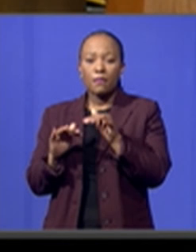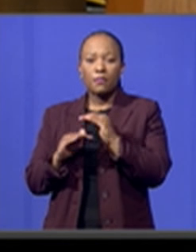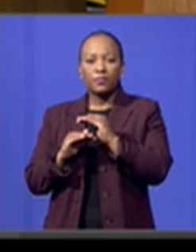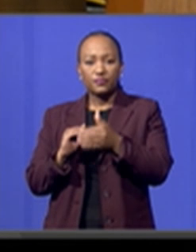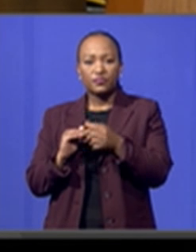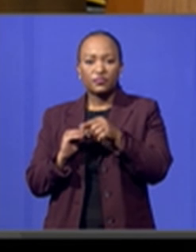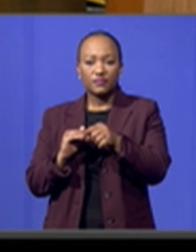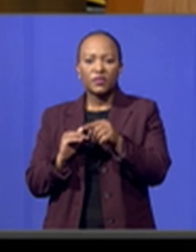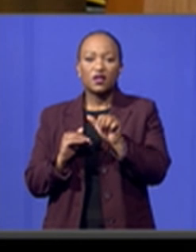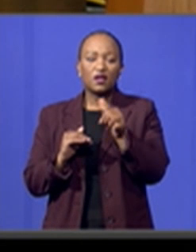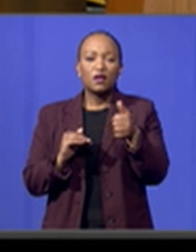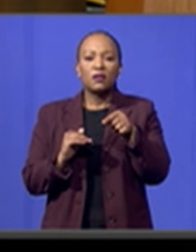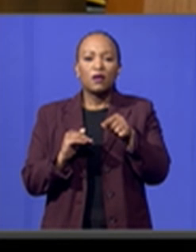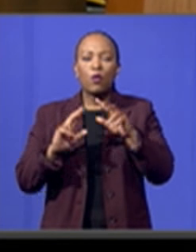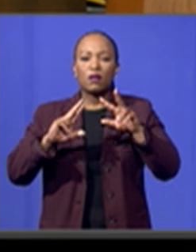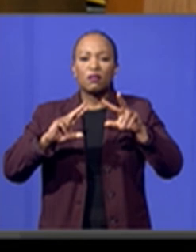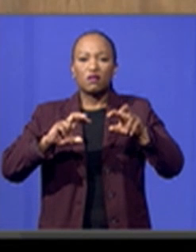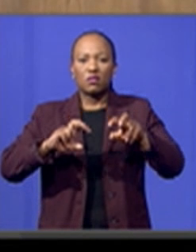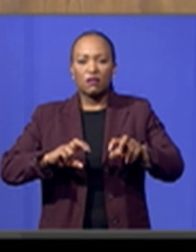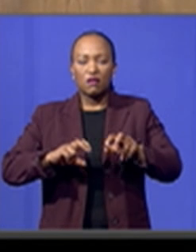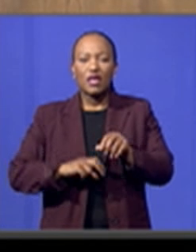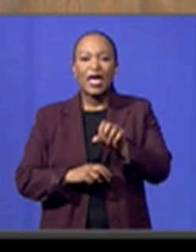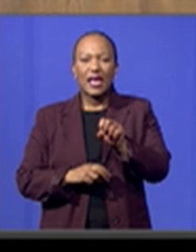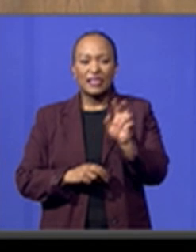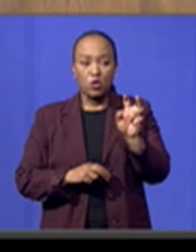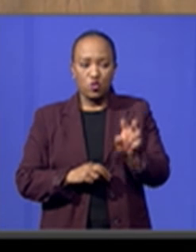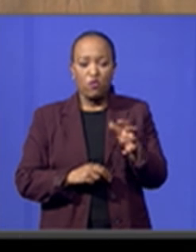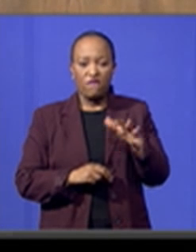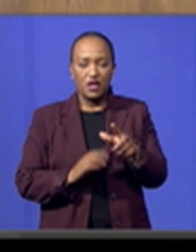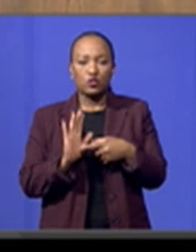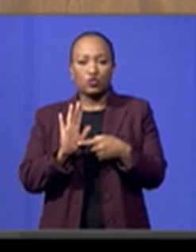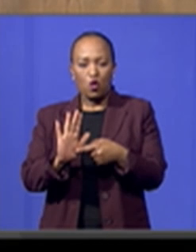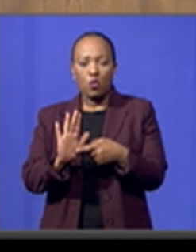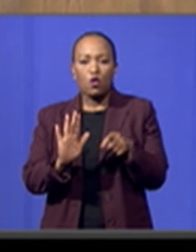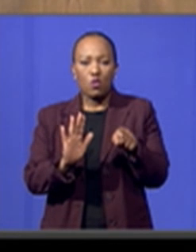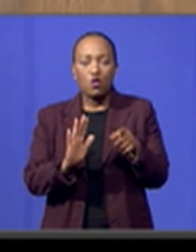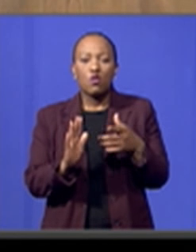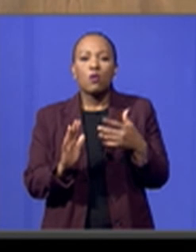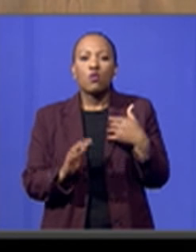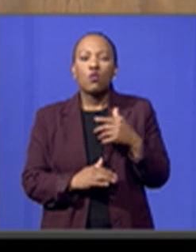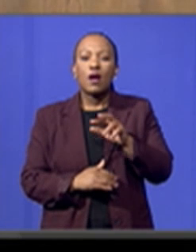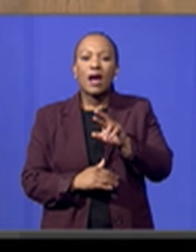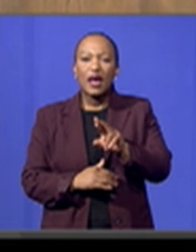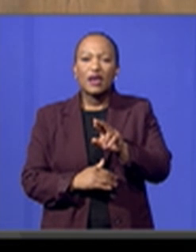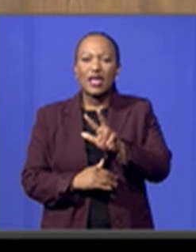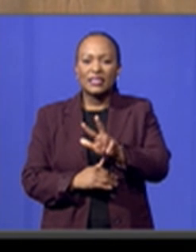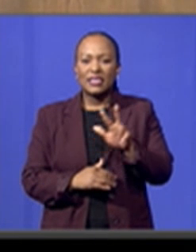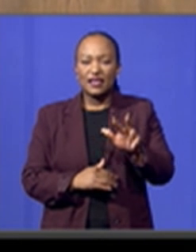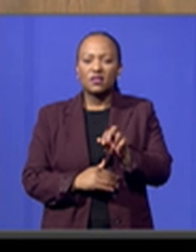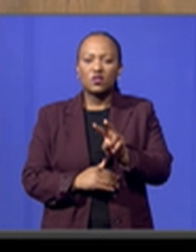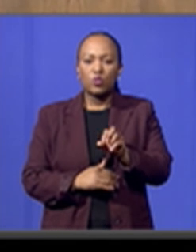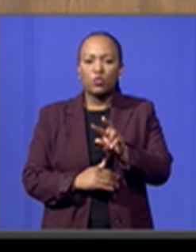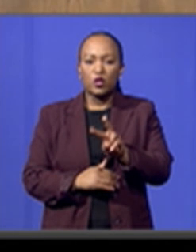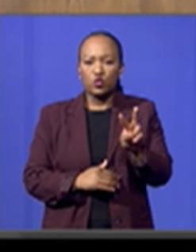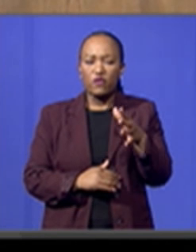sa lephata le le kgethegileng la dipatlisiso SIU tse di dirilweng go ya ka kgoeletso ya R88 ya 2022